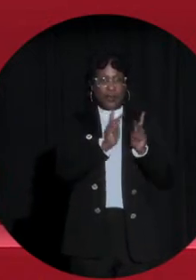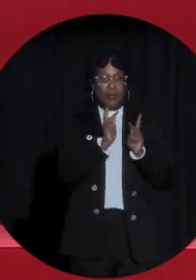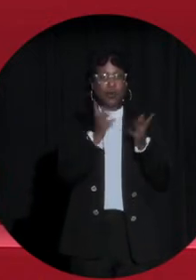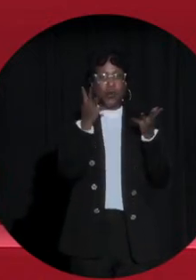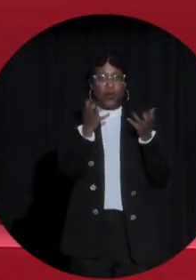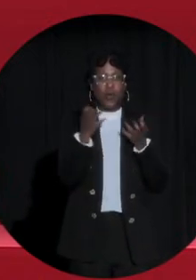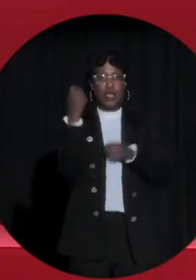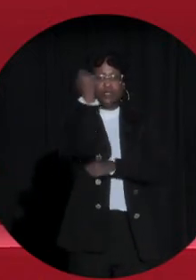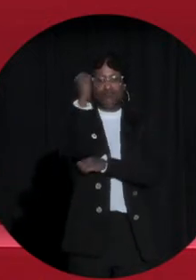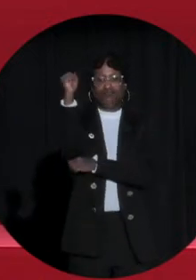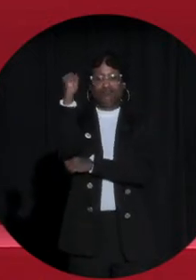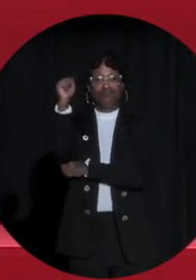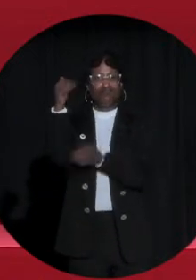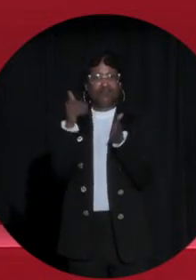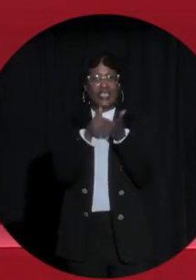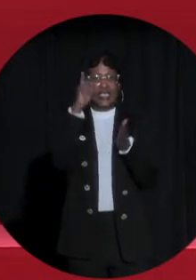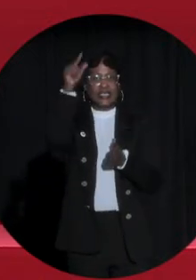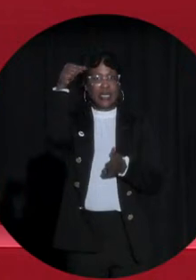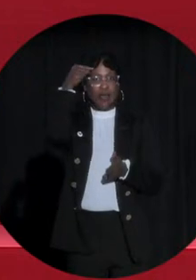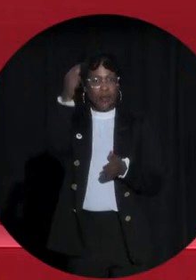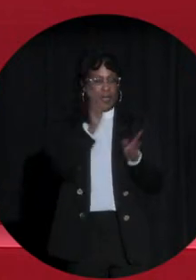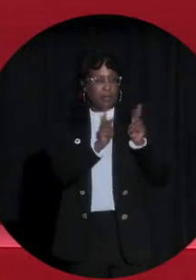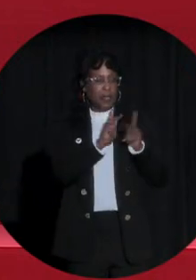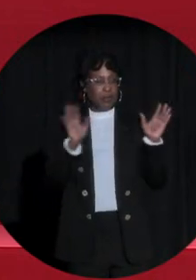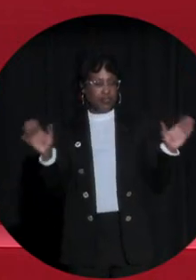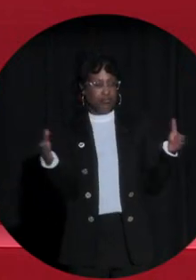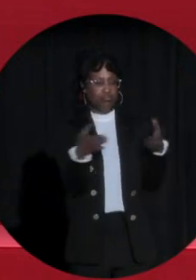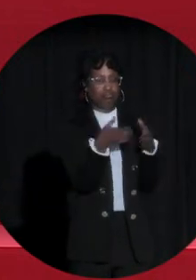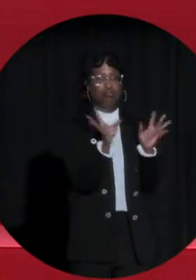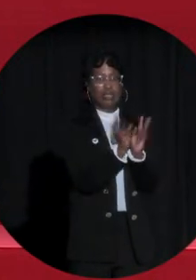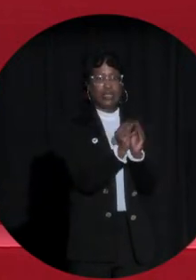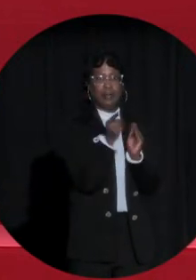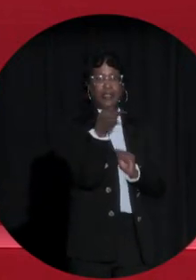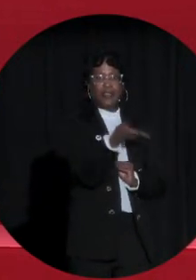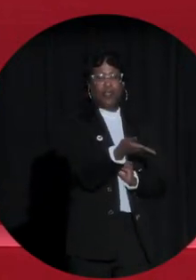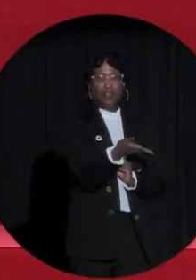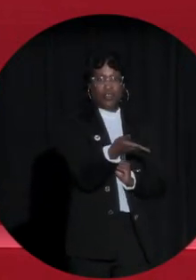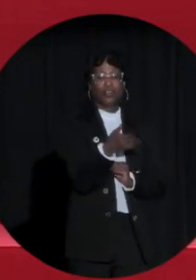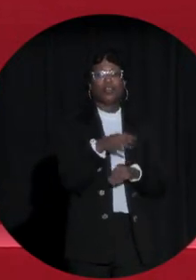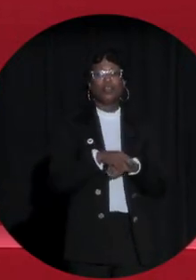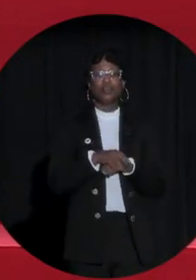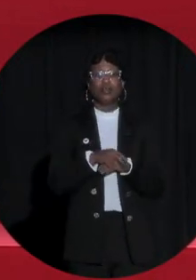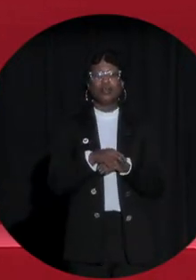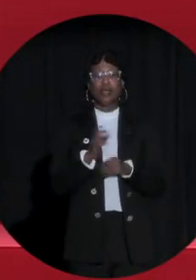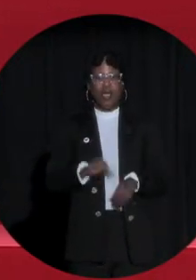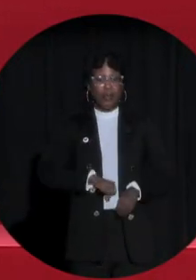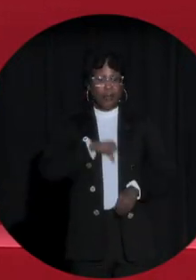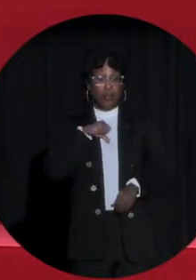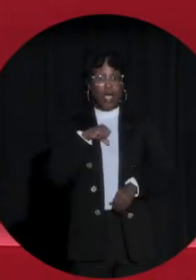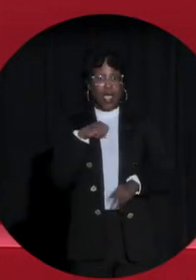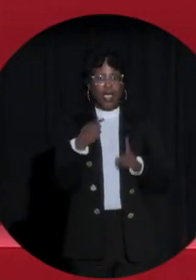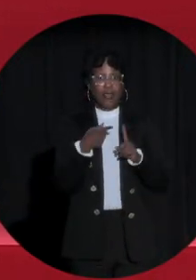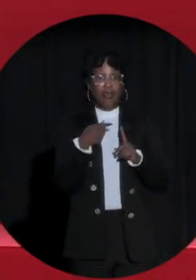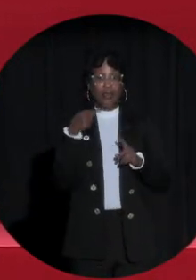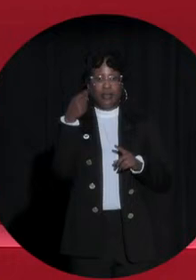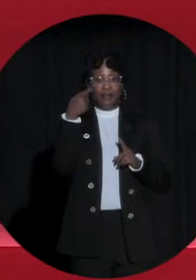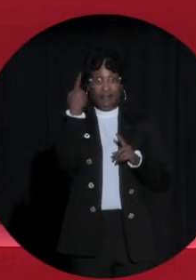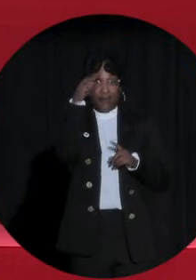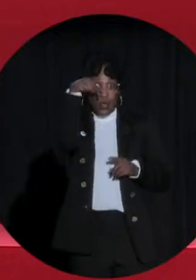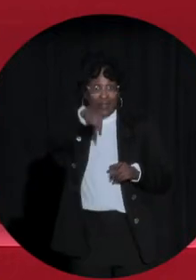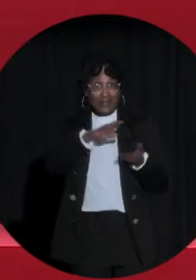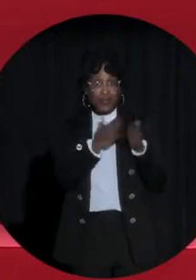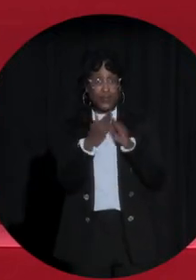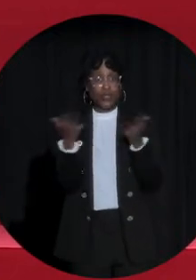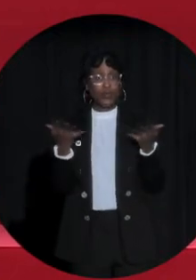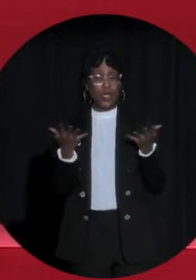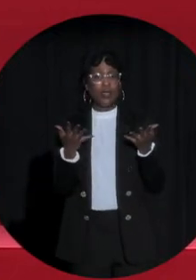a sacred stop on the path to change, where pride in this community was a guiding light.